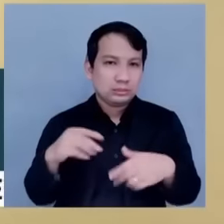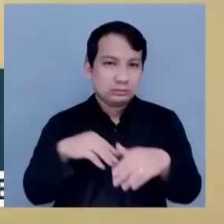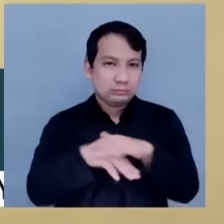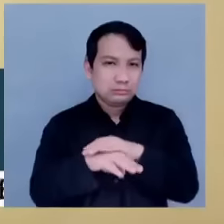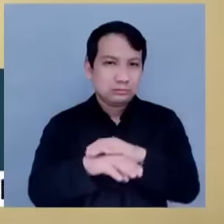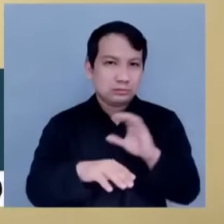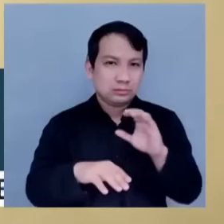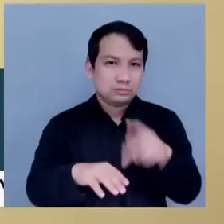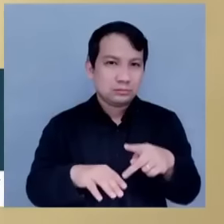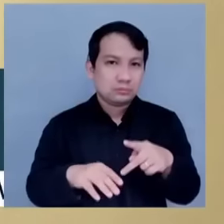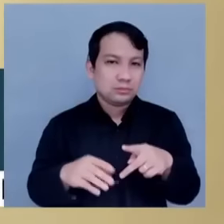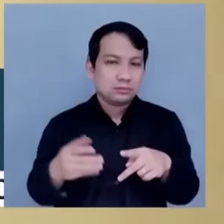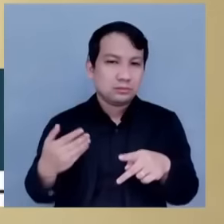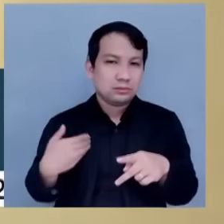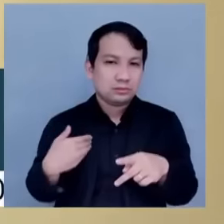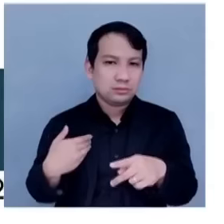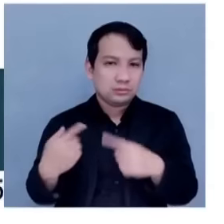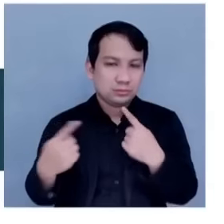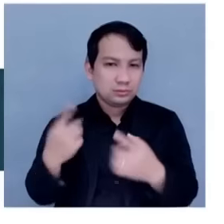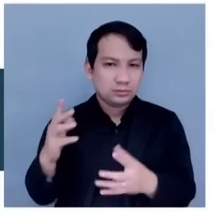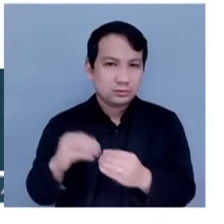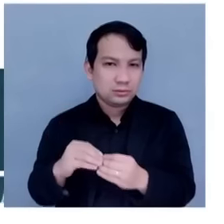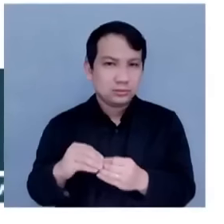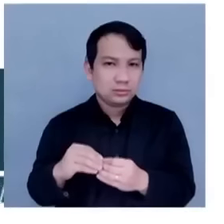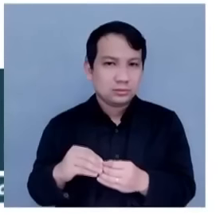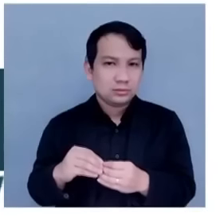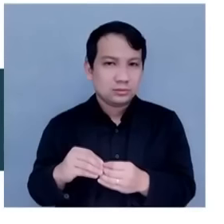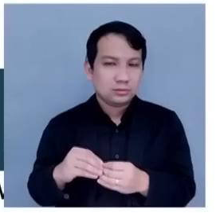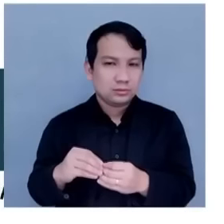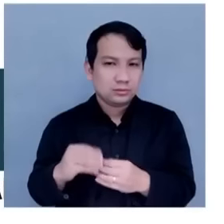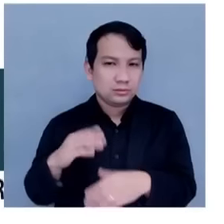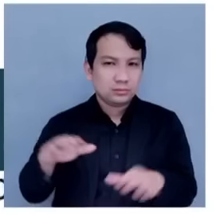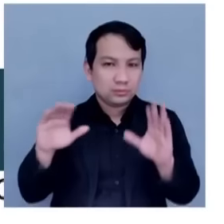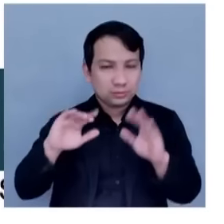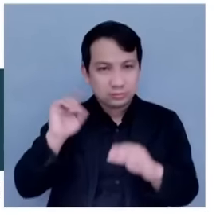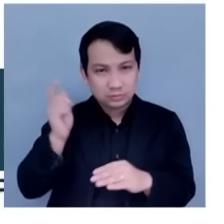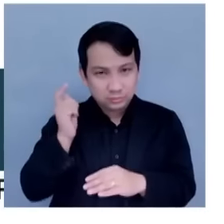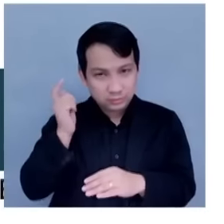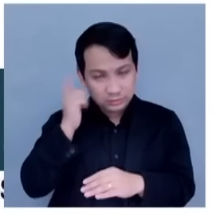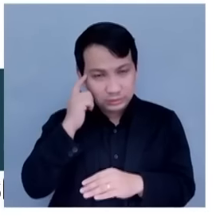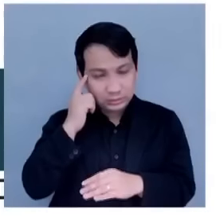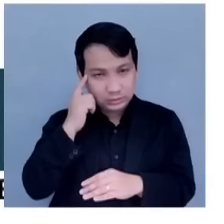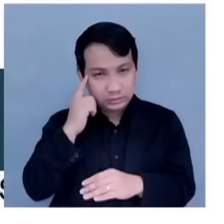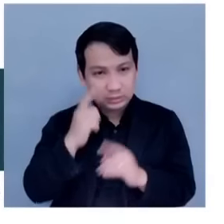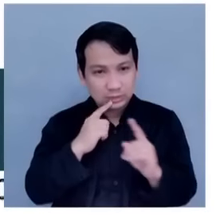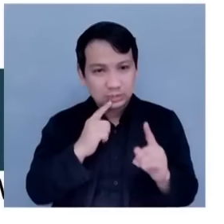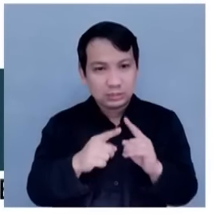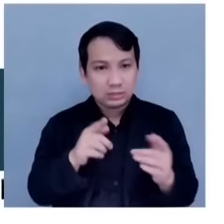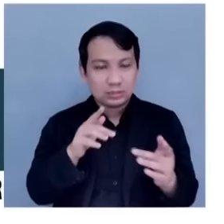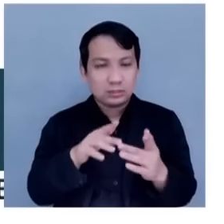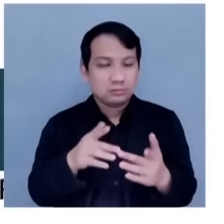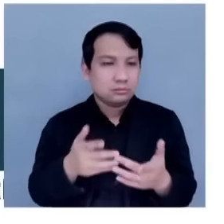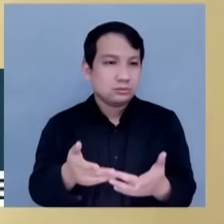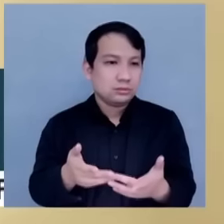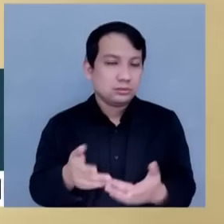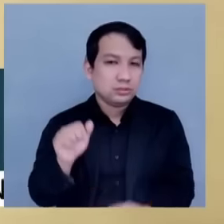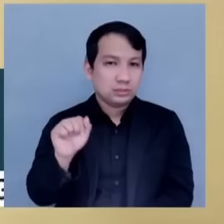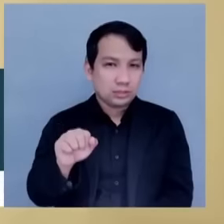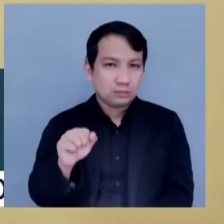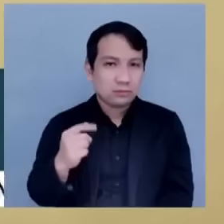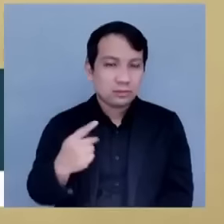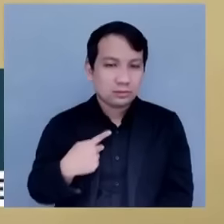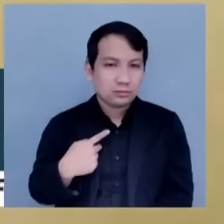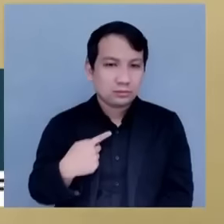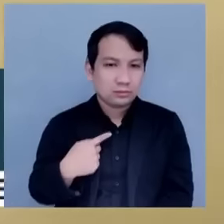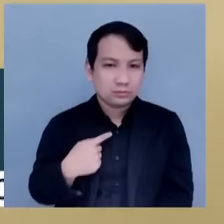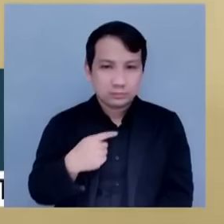Meron mo ba kayong kinausap for her eventual surrender sa gobyerno po? Did you talk to anyone? Of course. Higher authority. But I cannot,